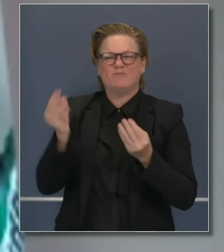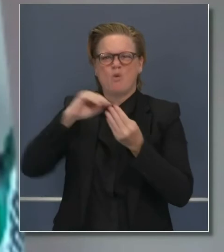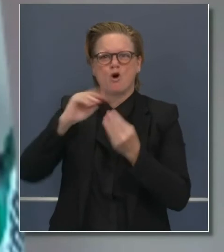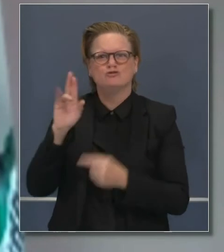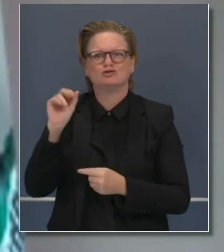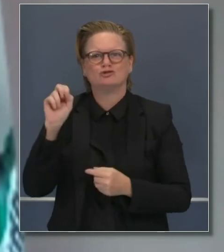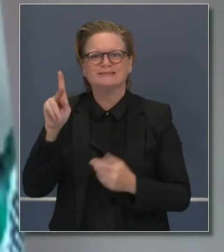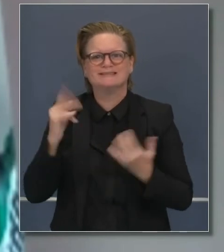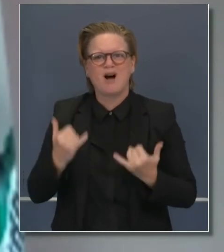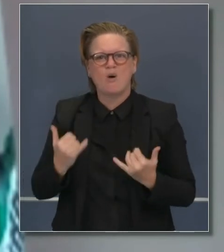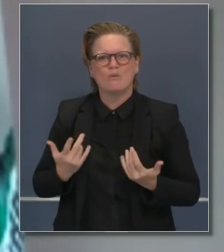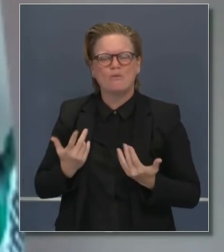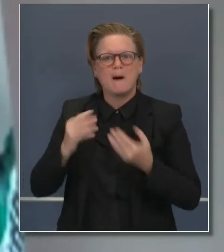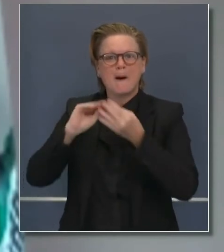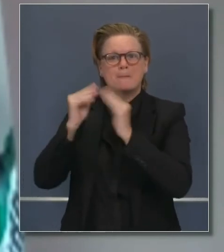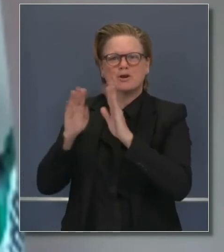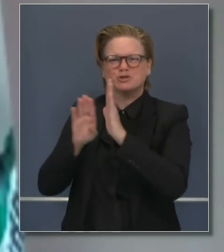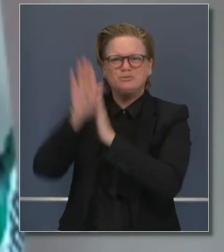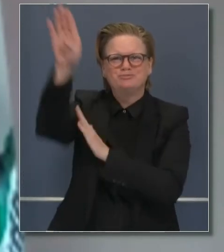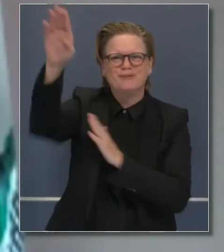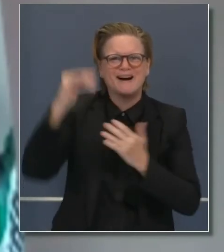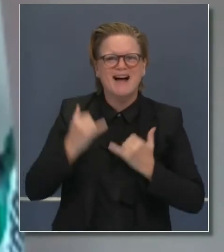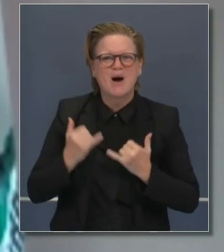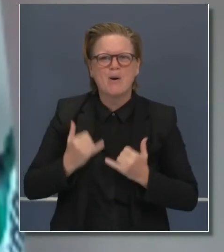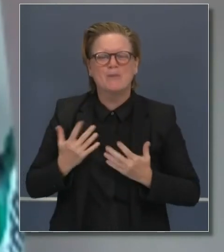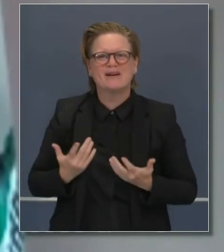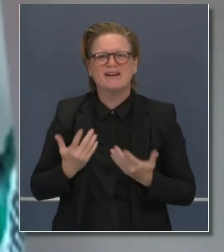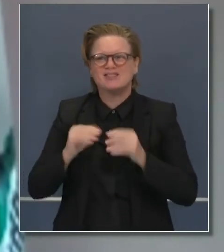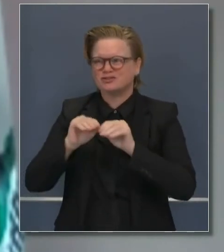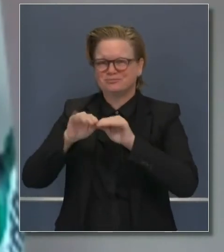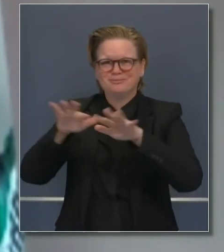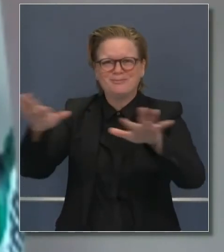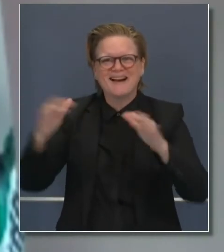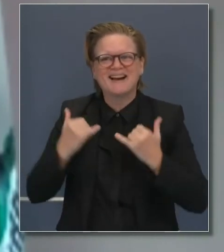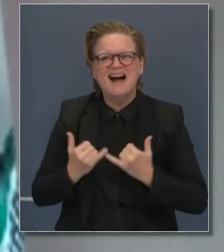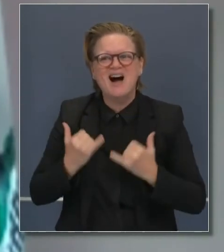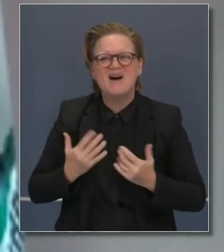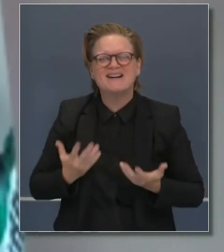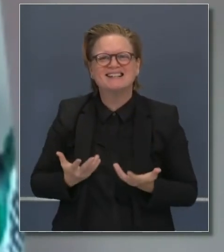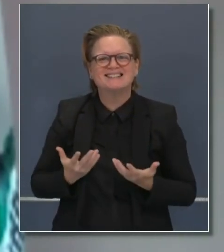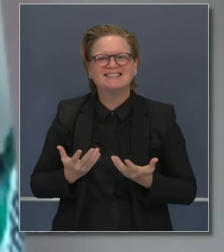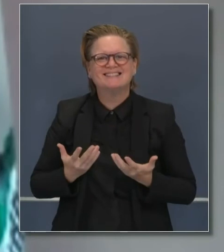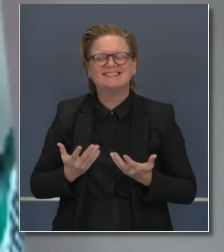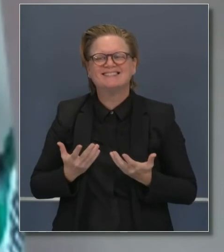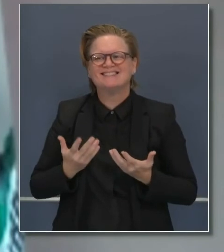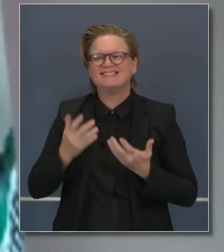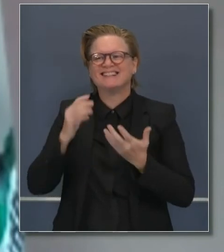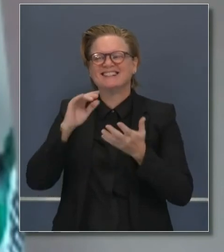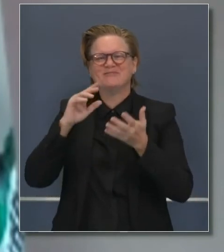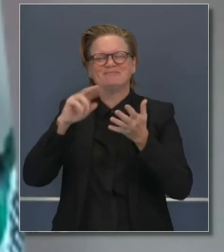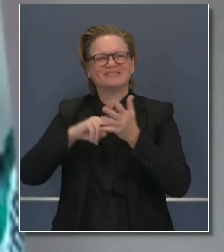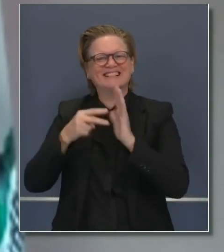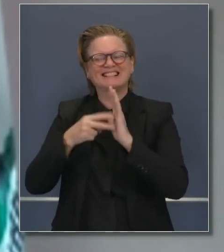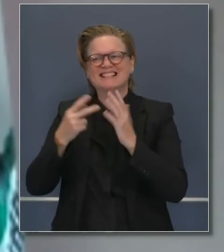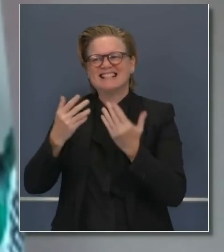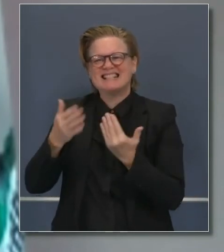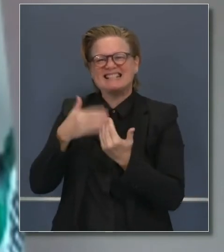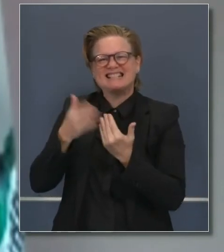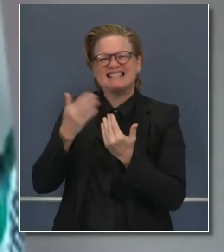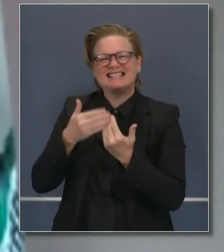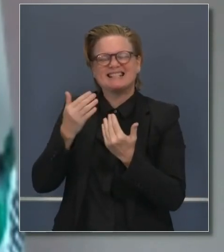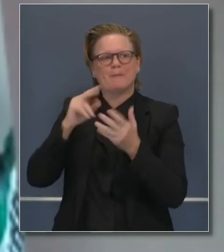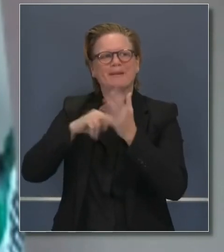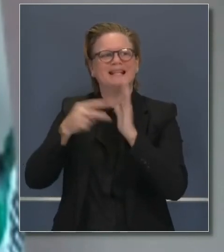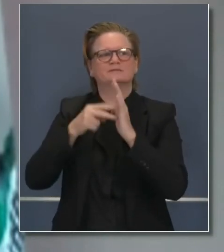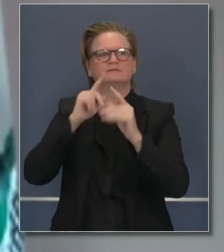not necessarily more easily, but because we have more of it circulating in our communities, more people will meet someone